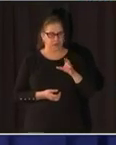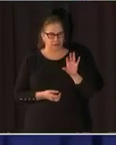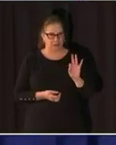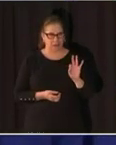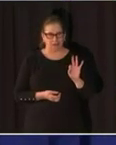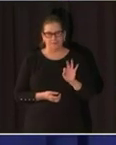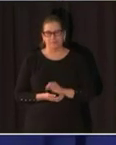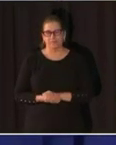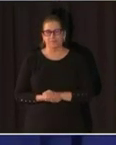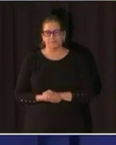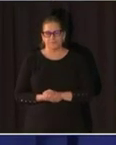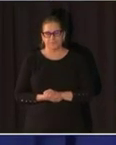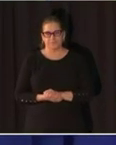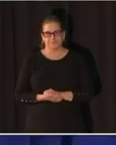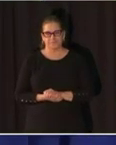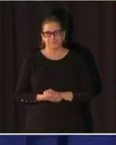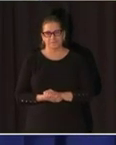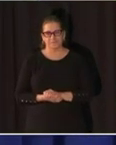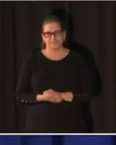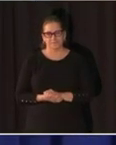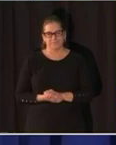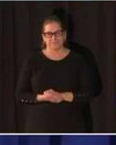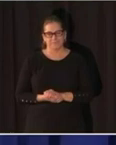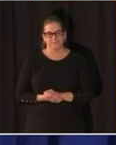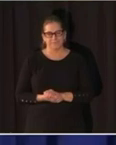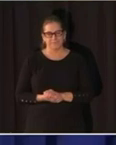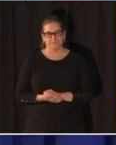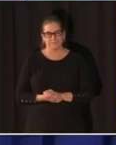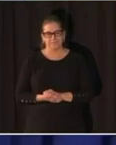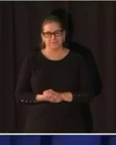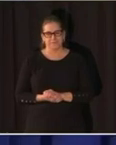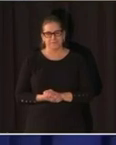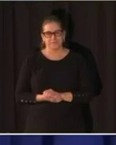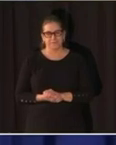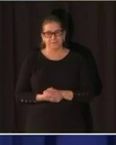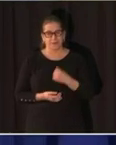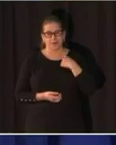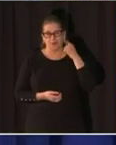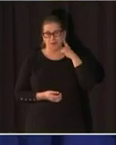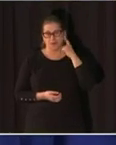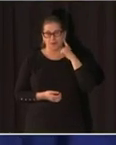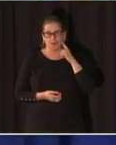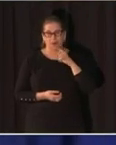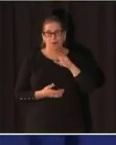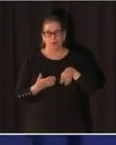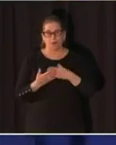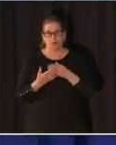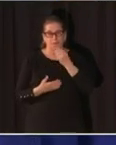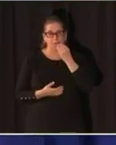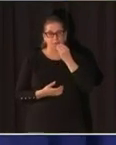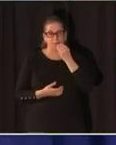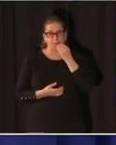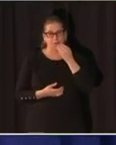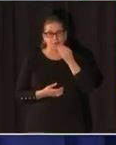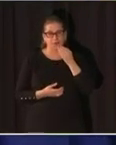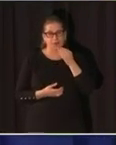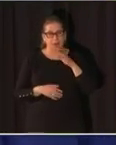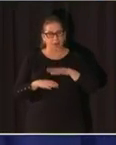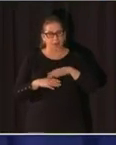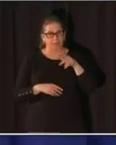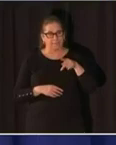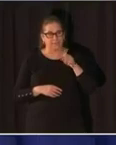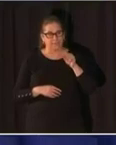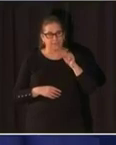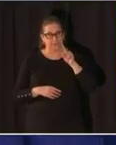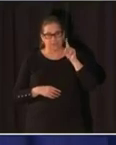of COVID-19 at Whole Foods on P Street, and according to DC Health, essential businesses are not required by law to notify